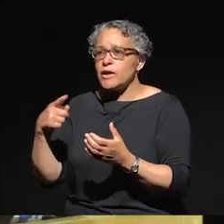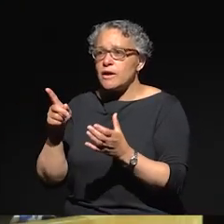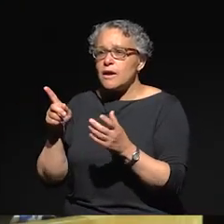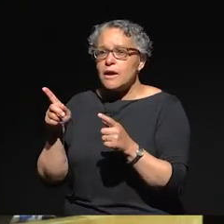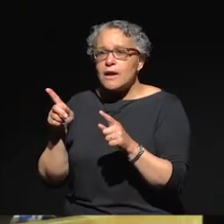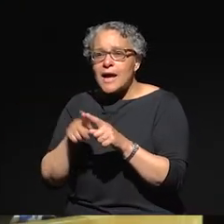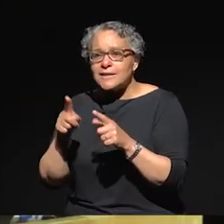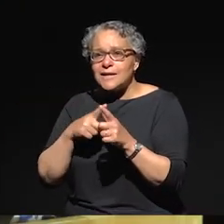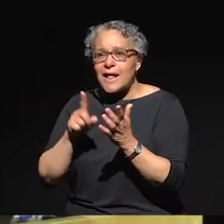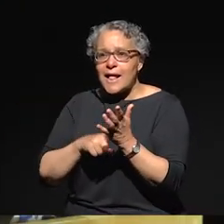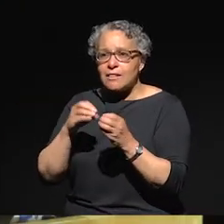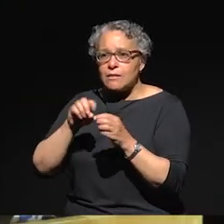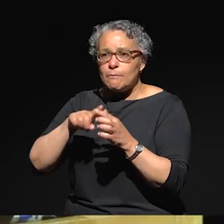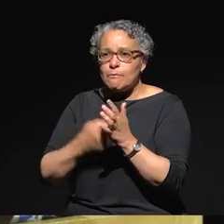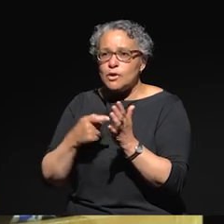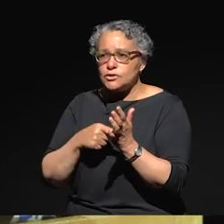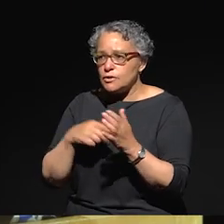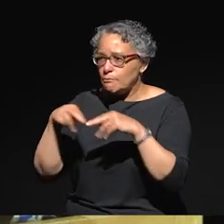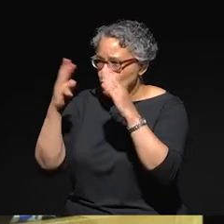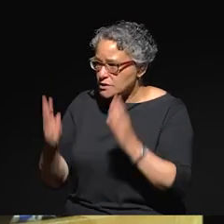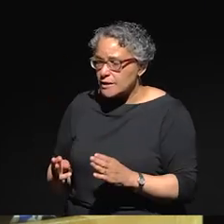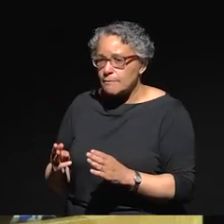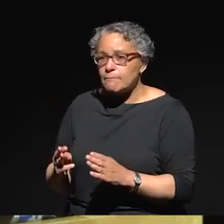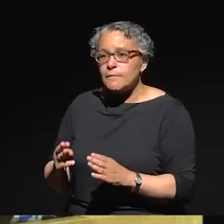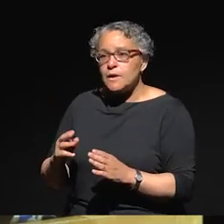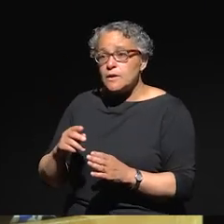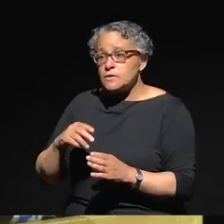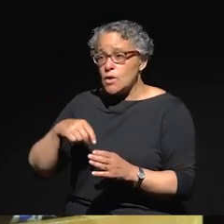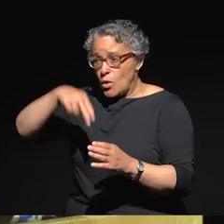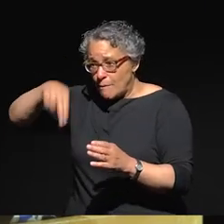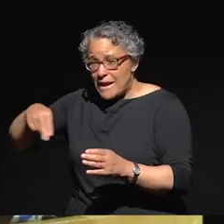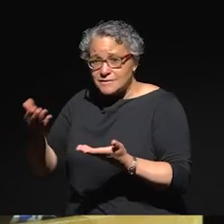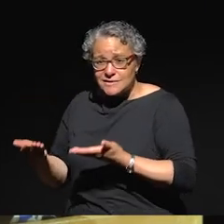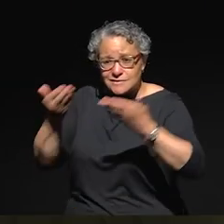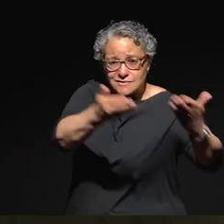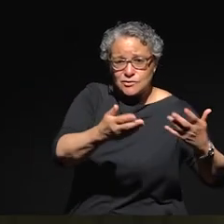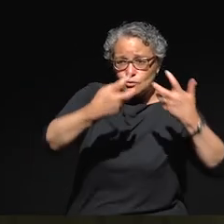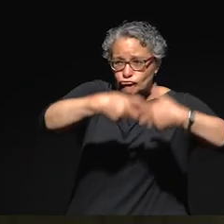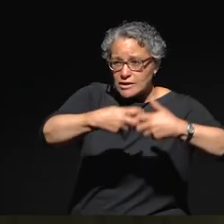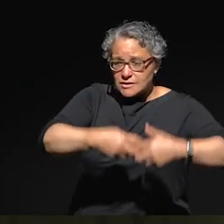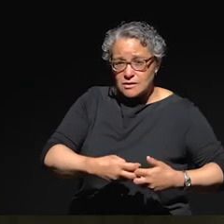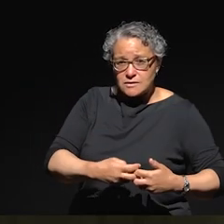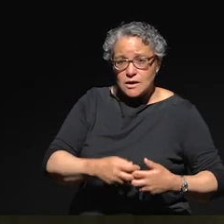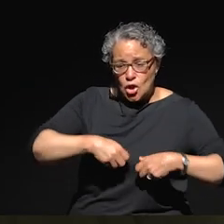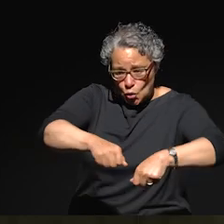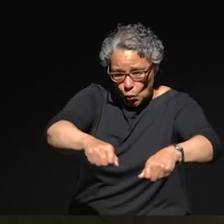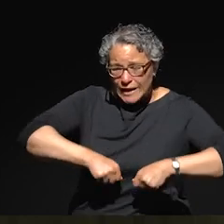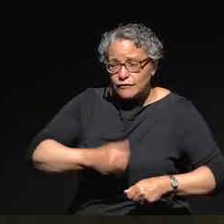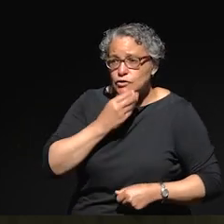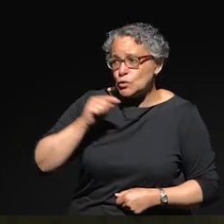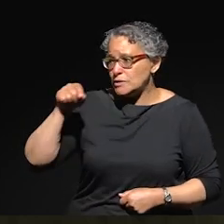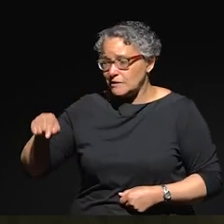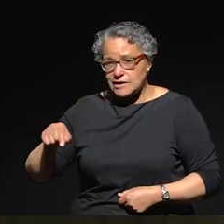And he sent those to Brussels for the weavers to use as guidelines. What the weavers would then do when these